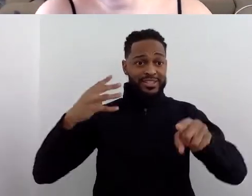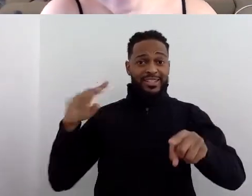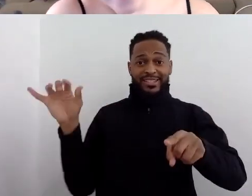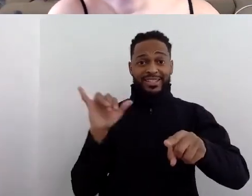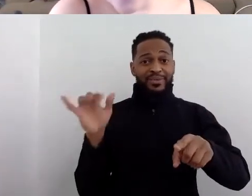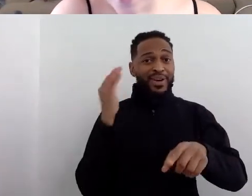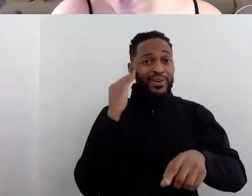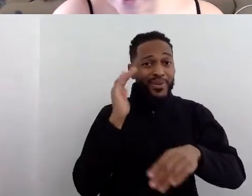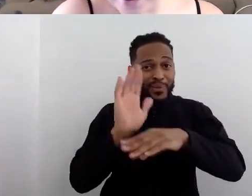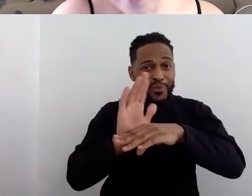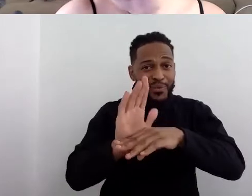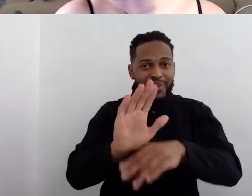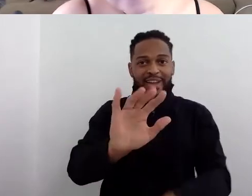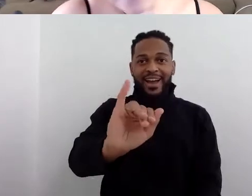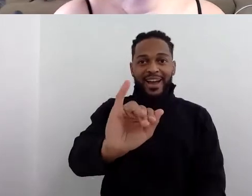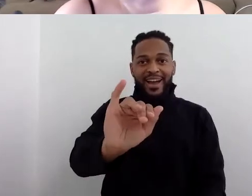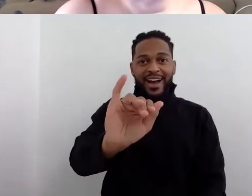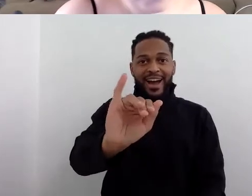Yeah.